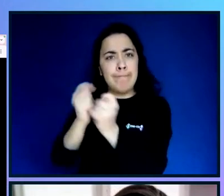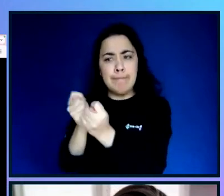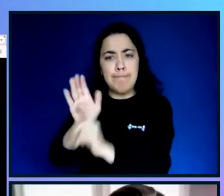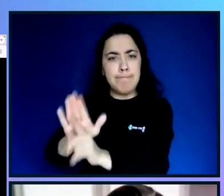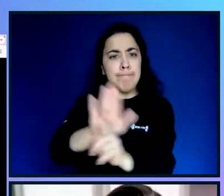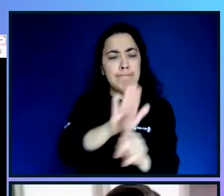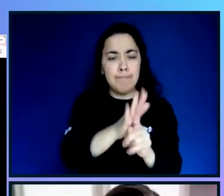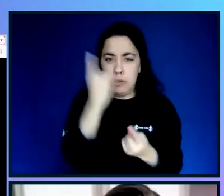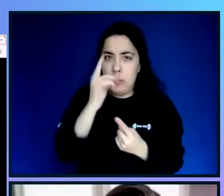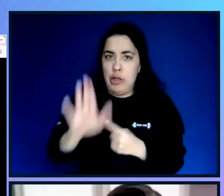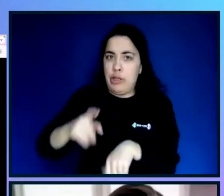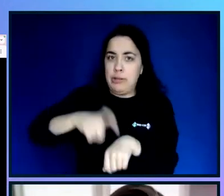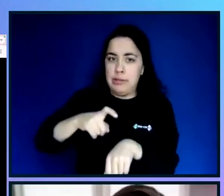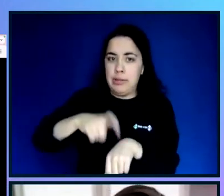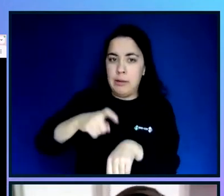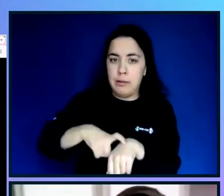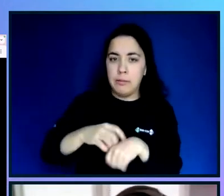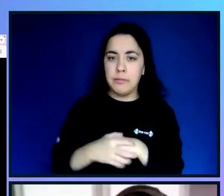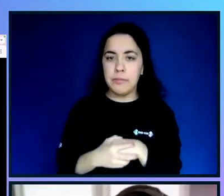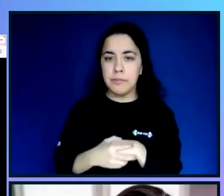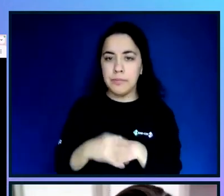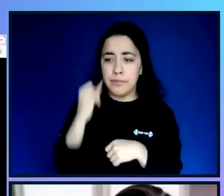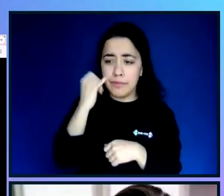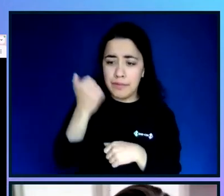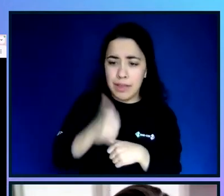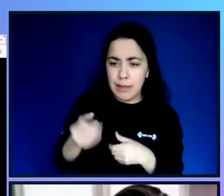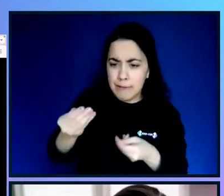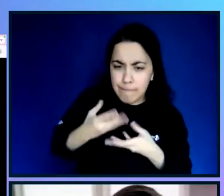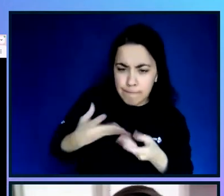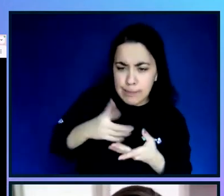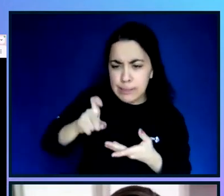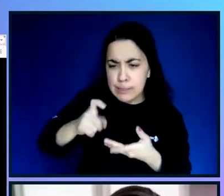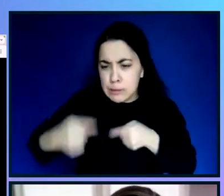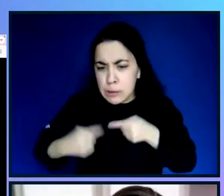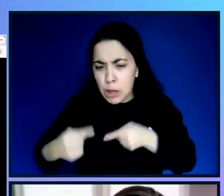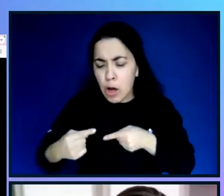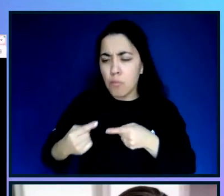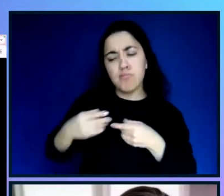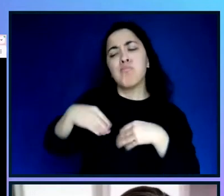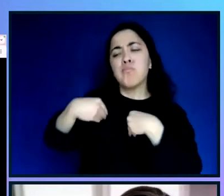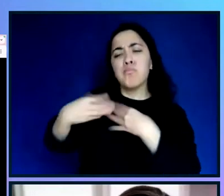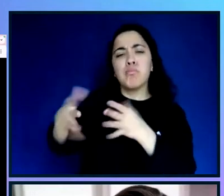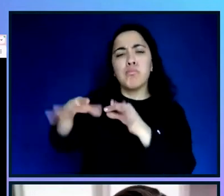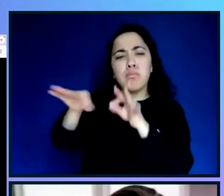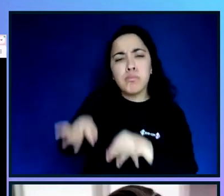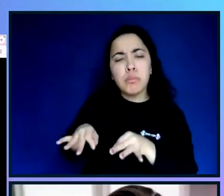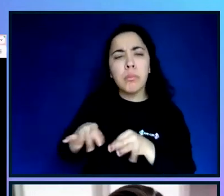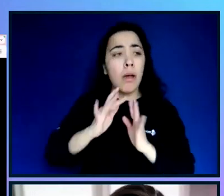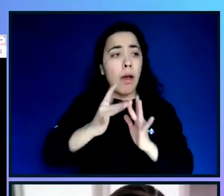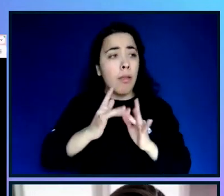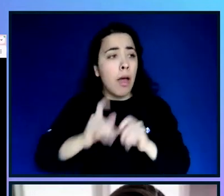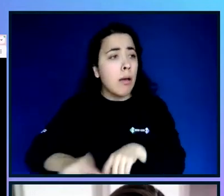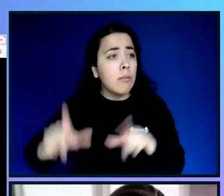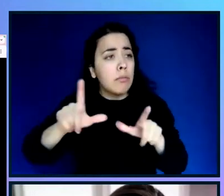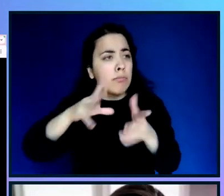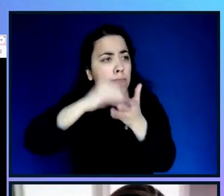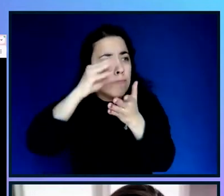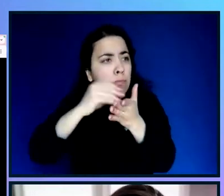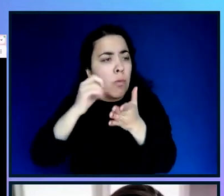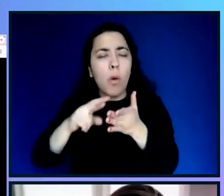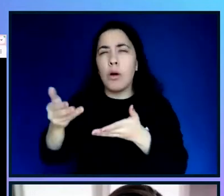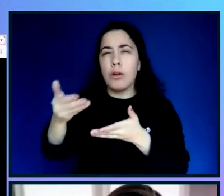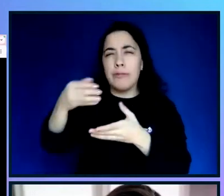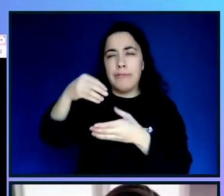time, eliminating any content or materials that are easily found online or in general introductory